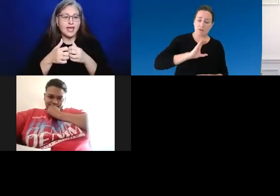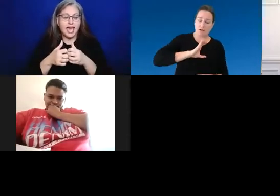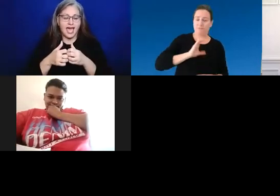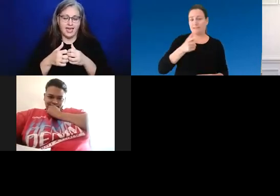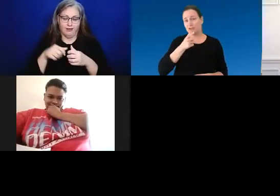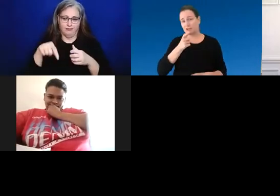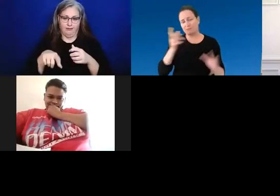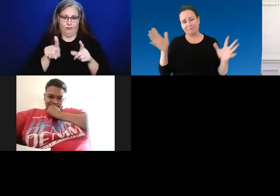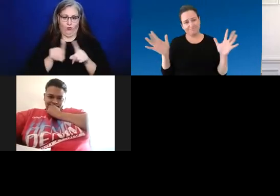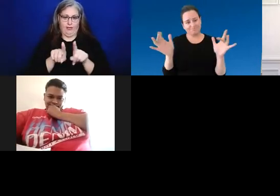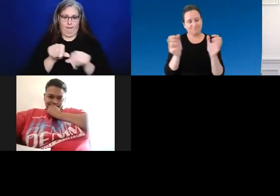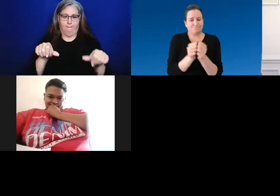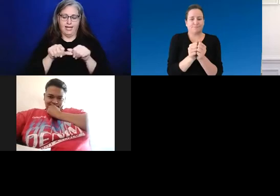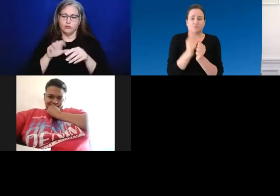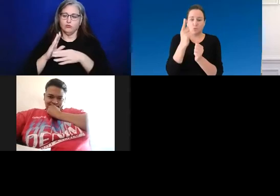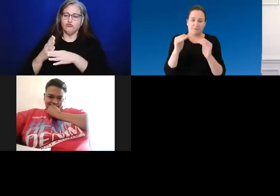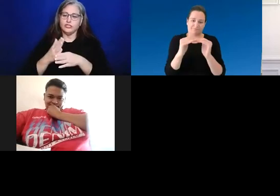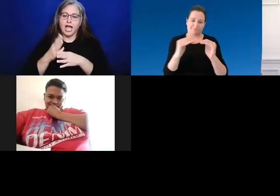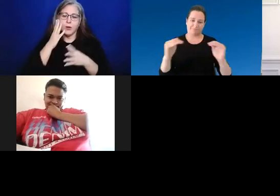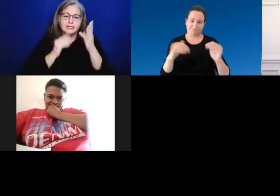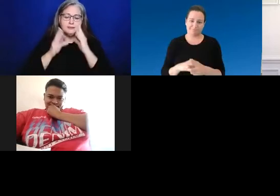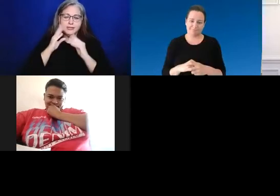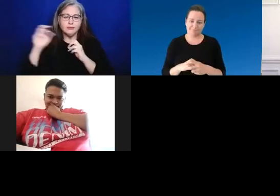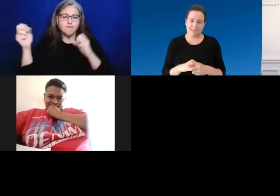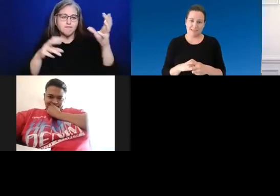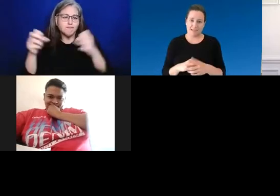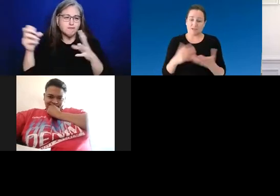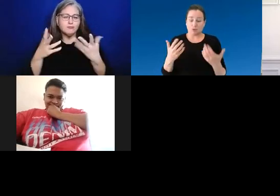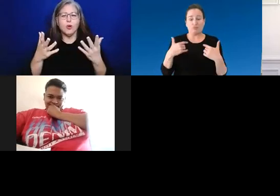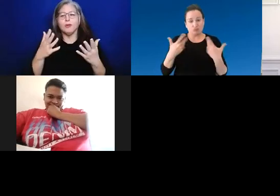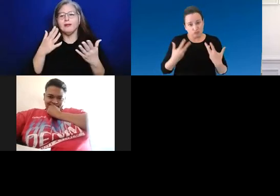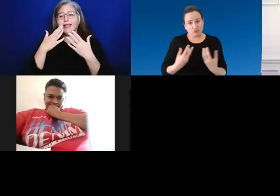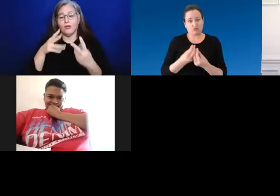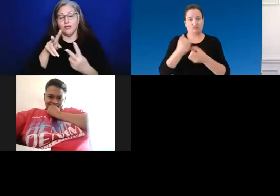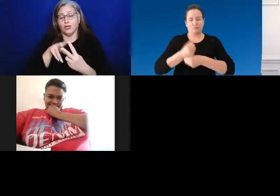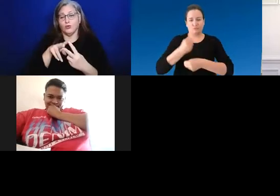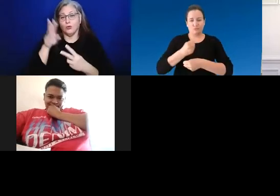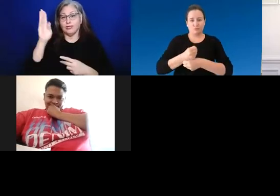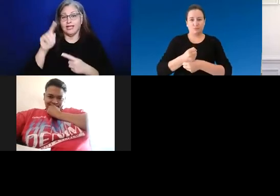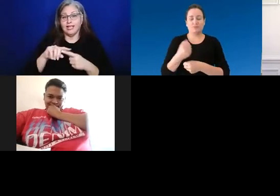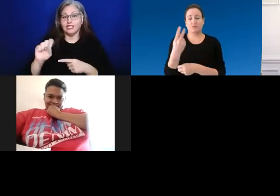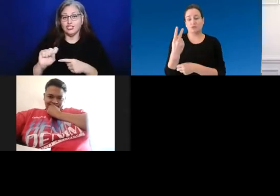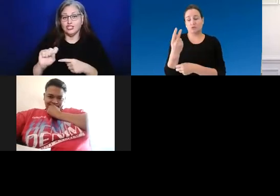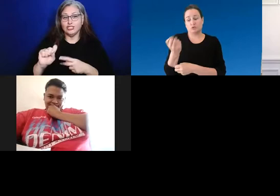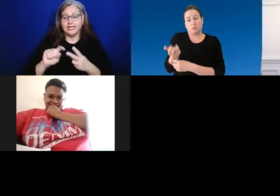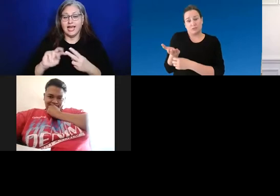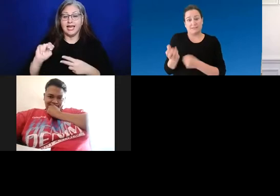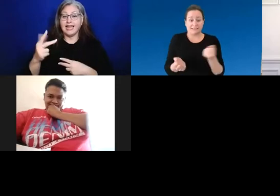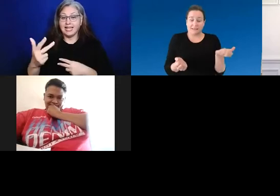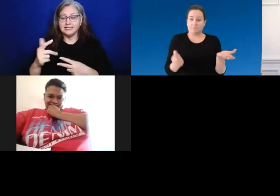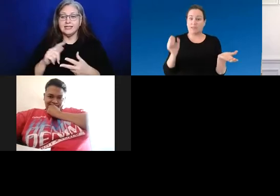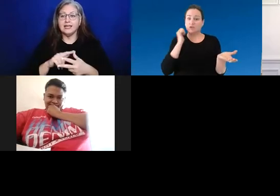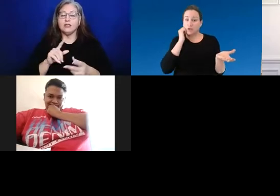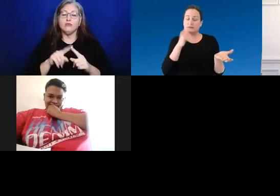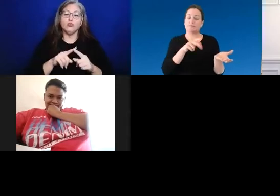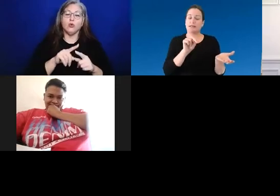platform and sharing our experiences and our journeys. So I just want to thank the two presenters, Sheila and Nancy, and also to the sign